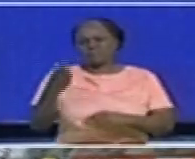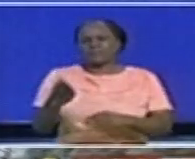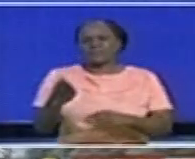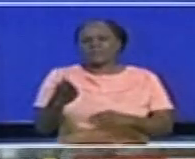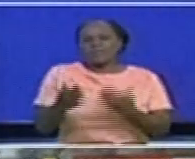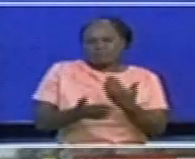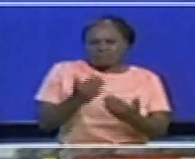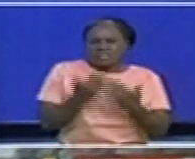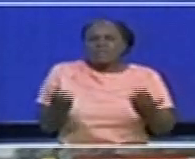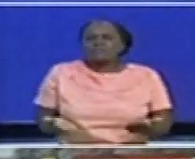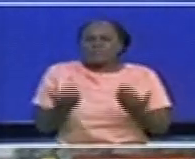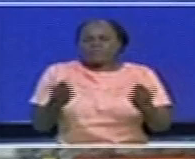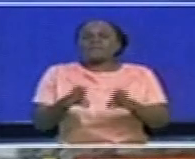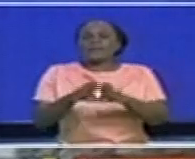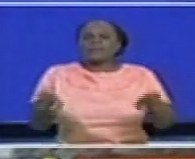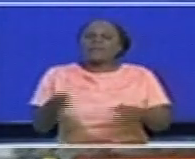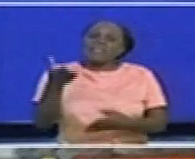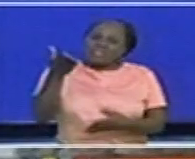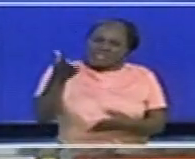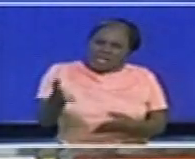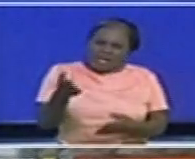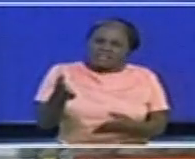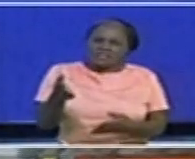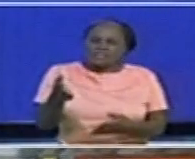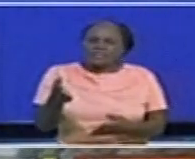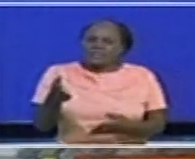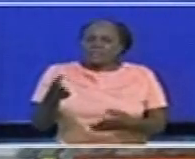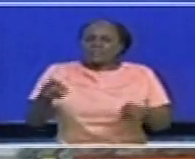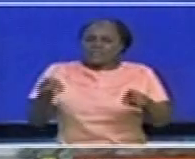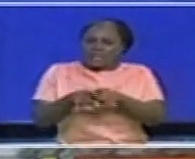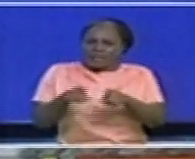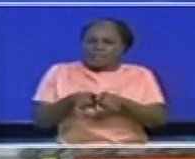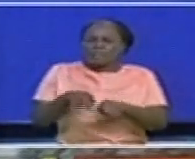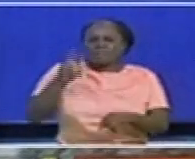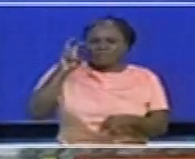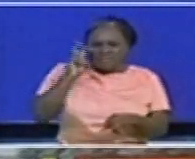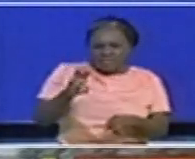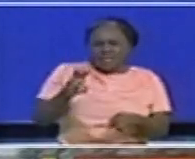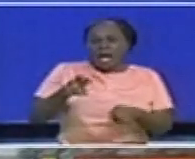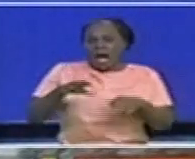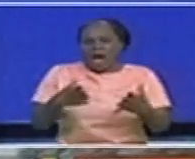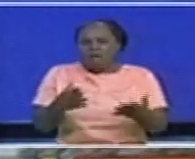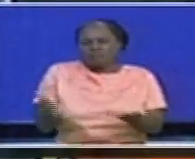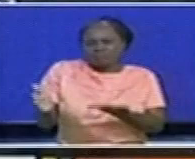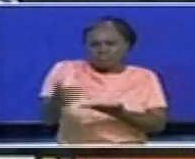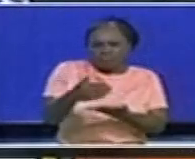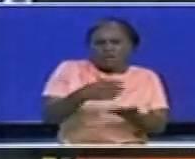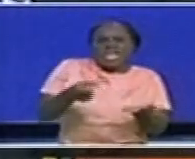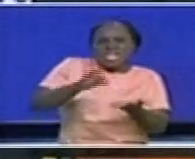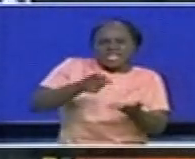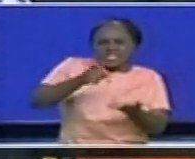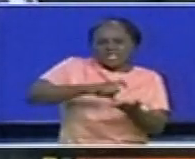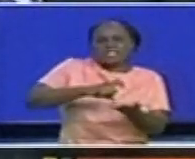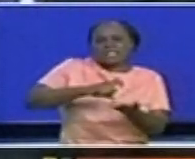and improvement of the land, that spouse or those spouses shall be deemed by virtue of that labor to have acquired an interest in that